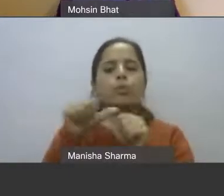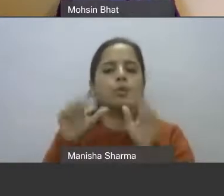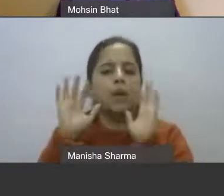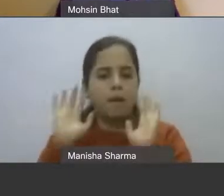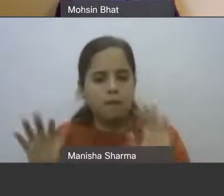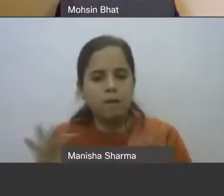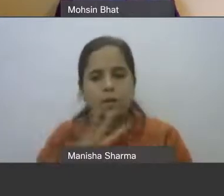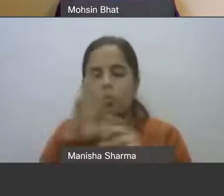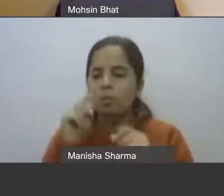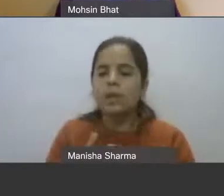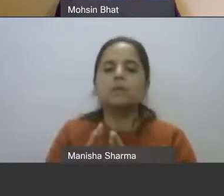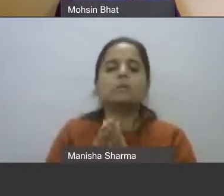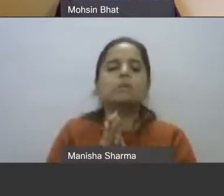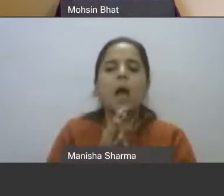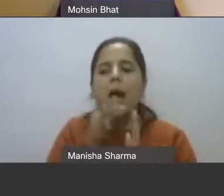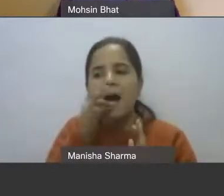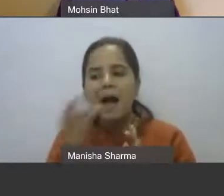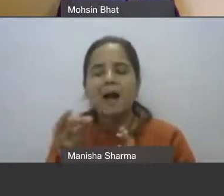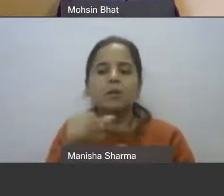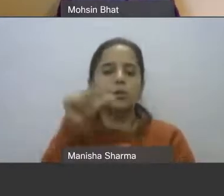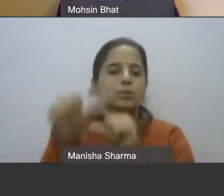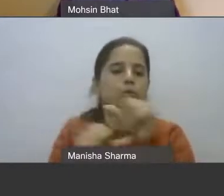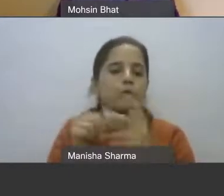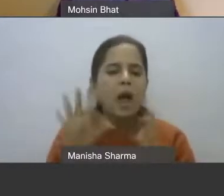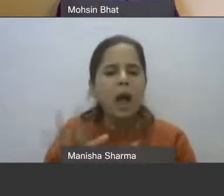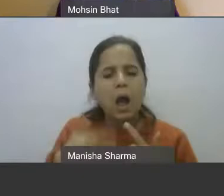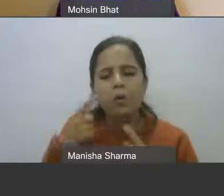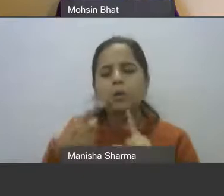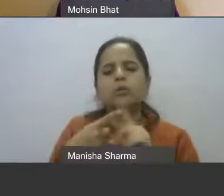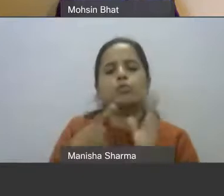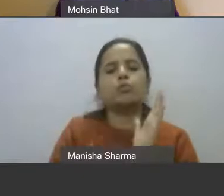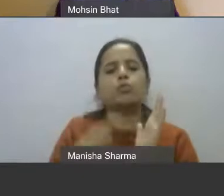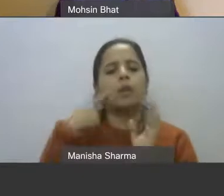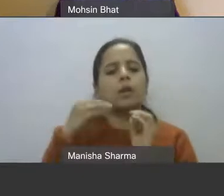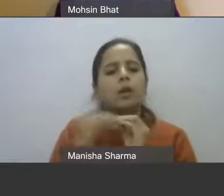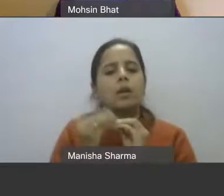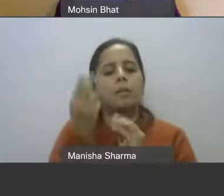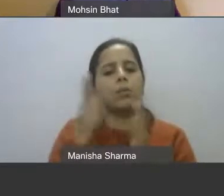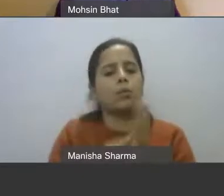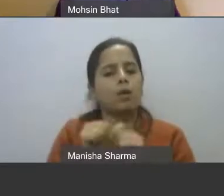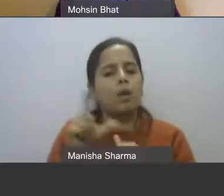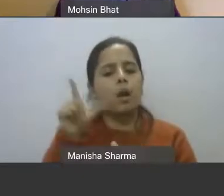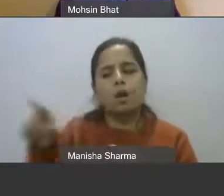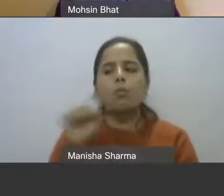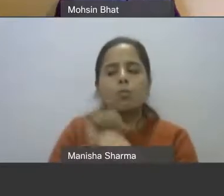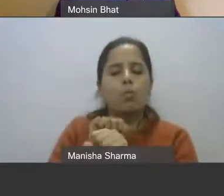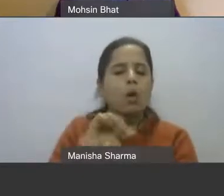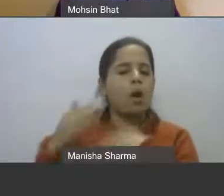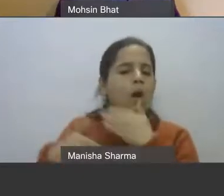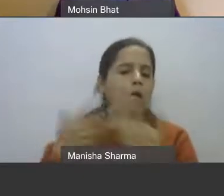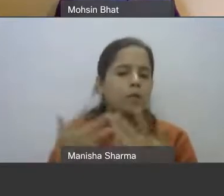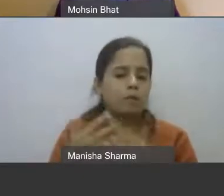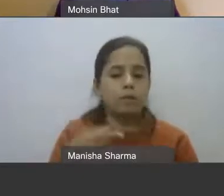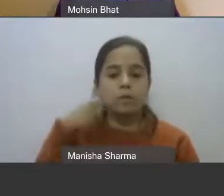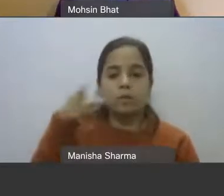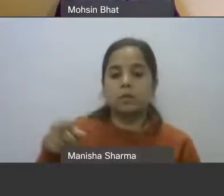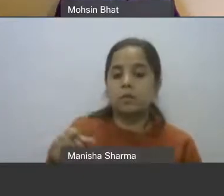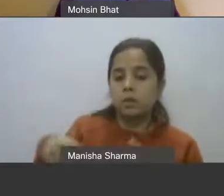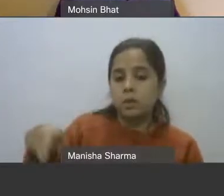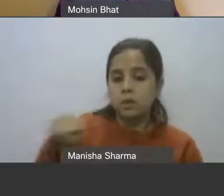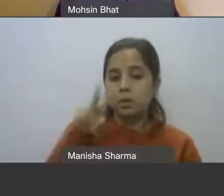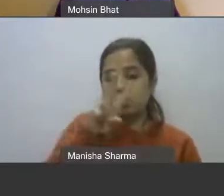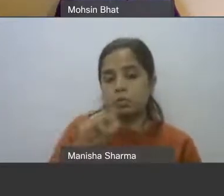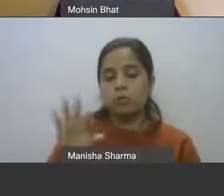should be an appeal process, how tribunals work in this country ordinarily. In 2005, the Supreme Court struck down